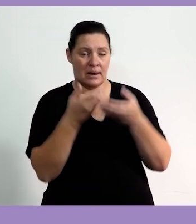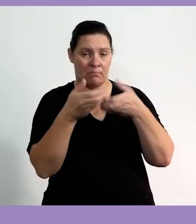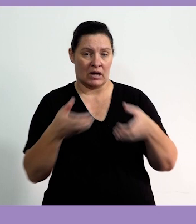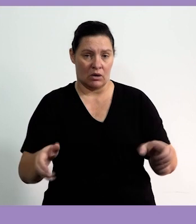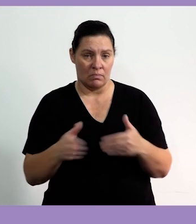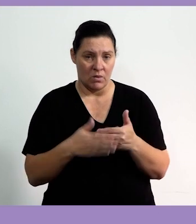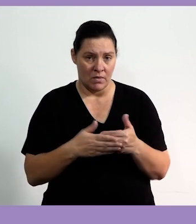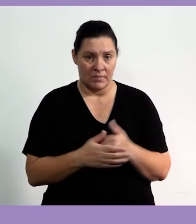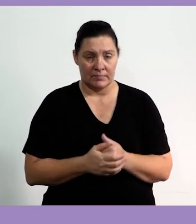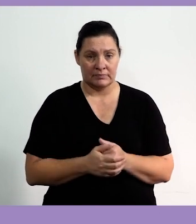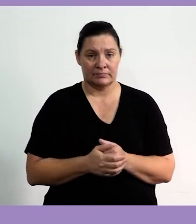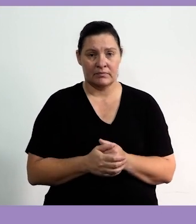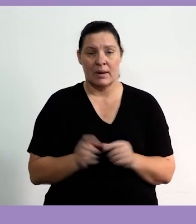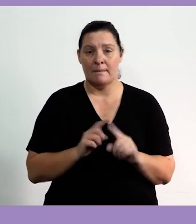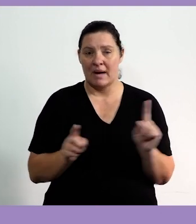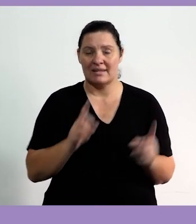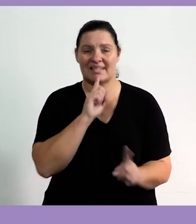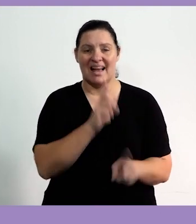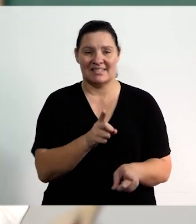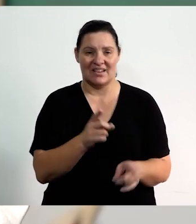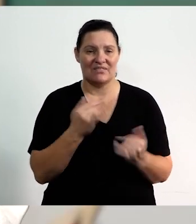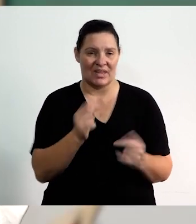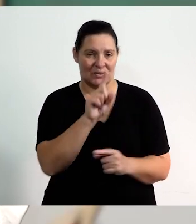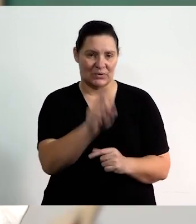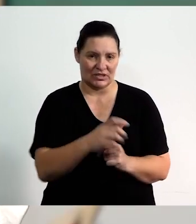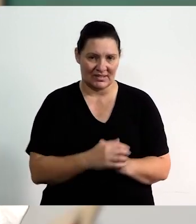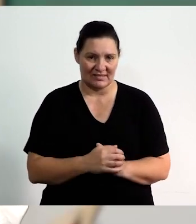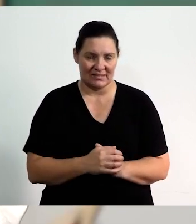you've seen, we can break it down further. But